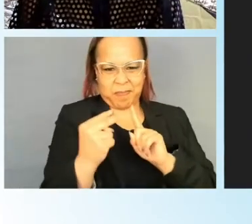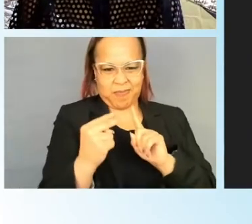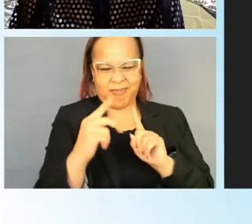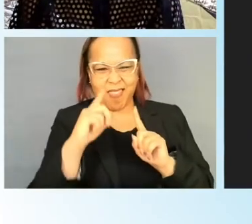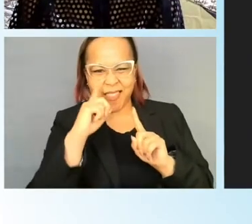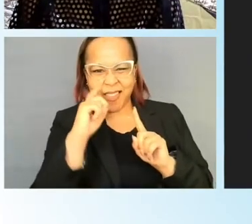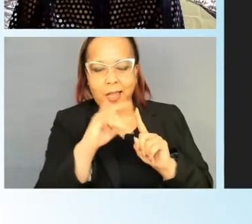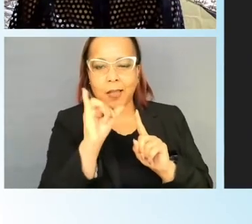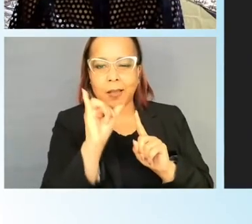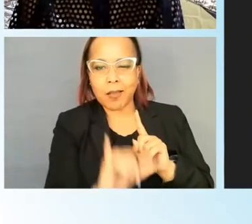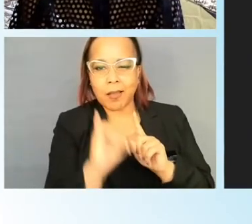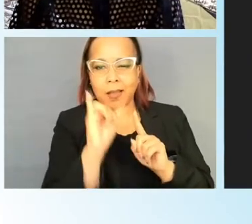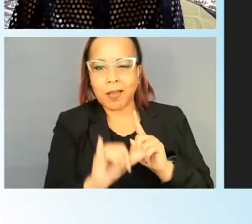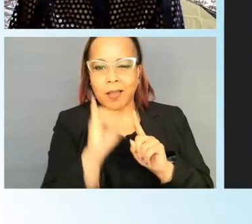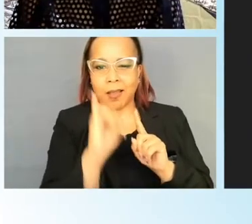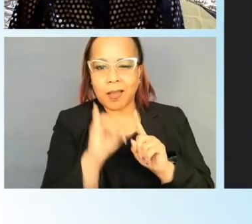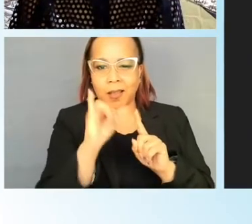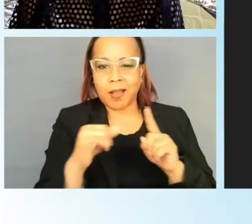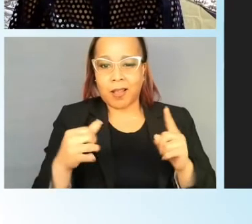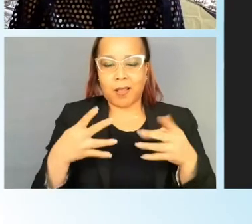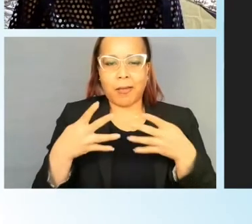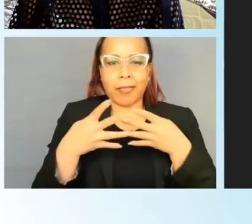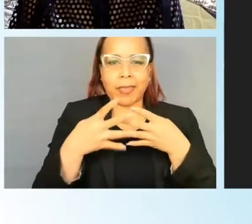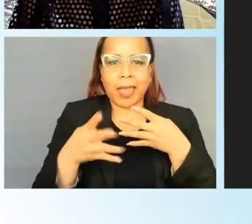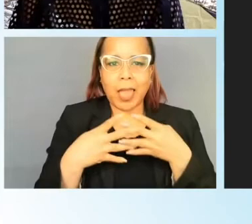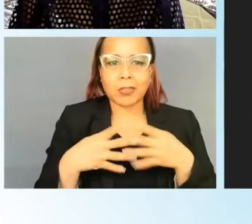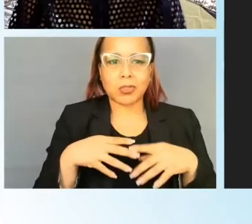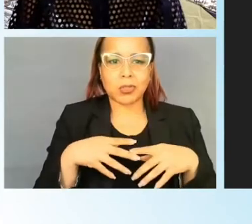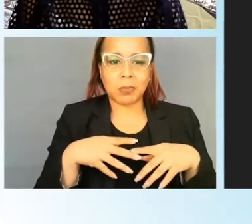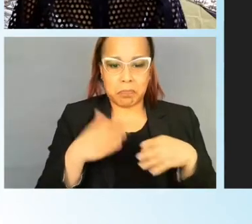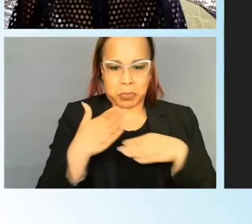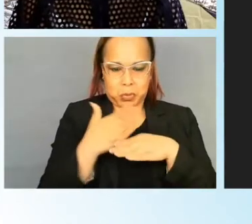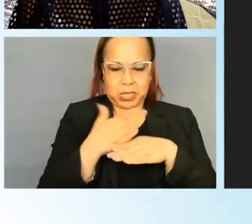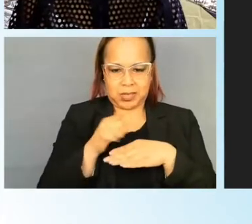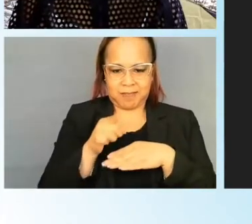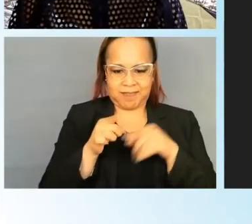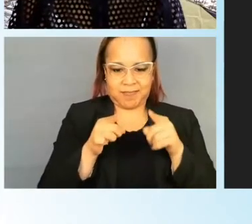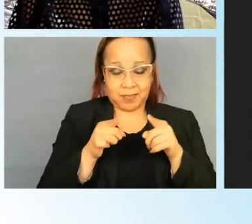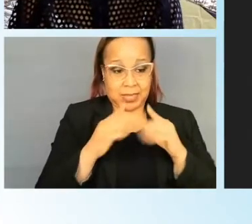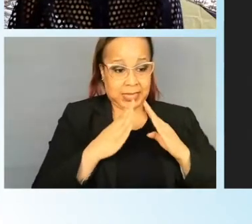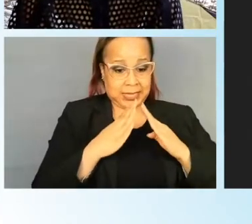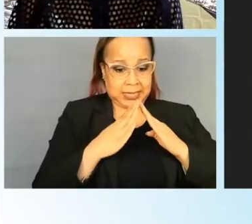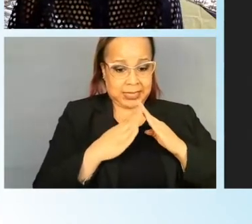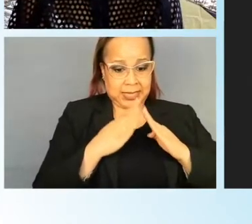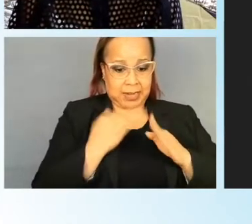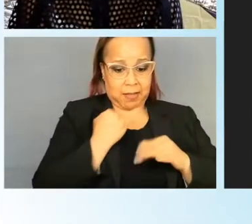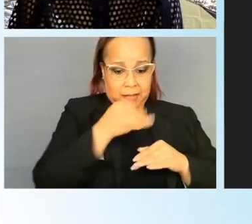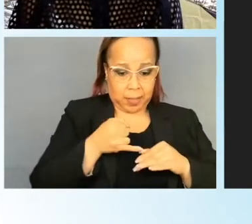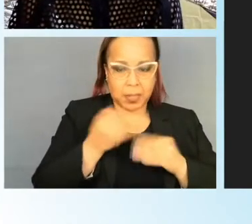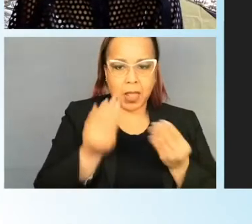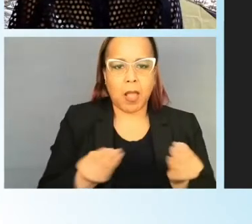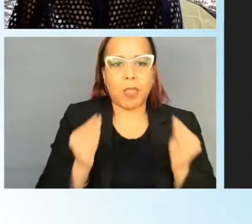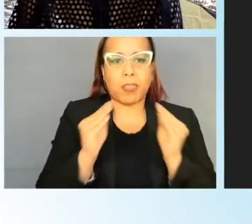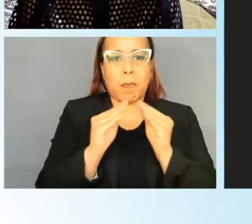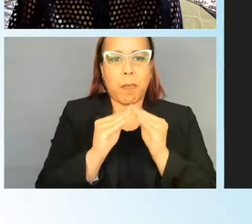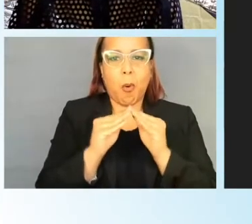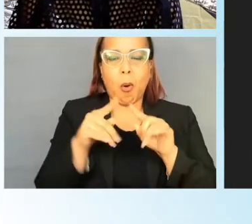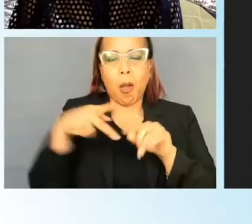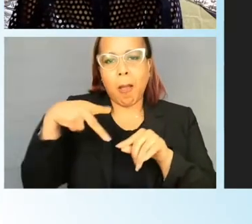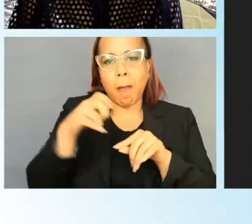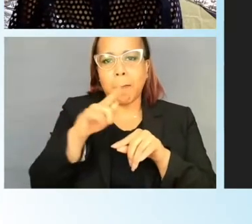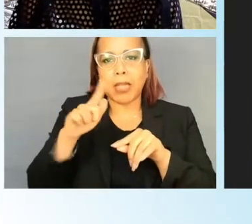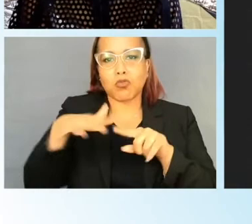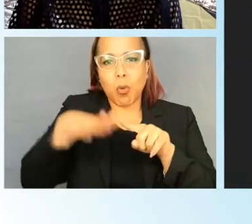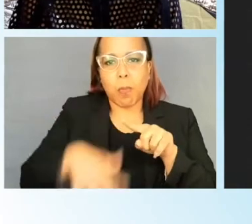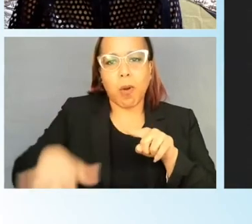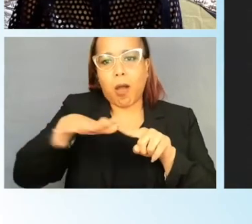also the gates or a threshold between the city limits and the more pastoral park, and what it might mean to